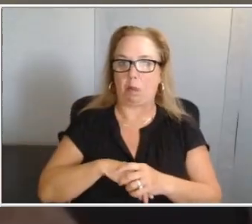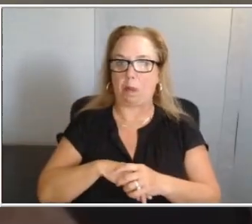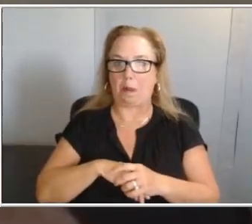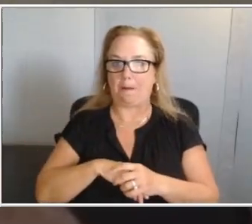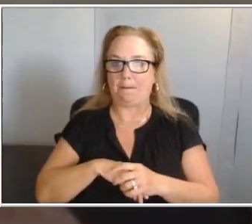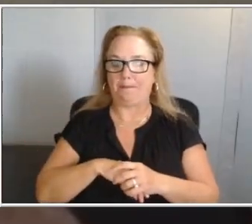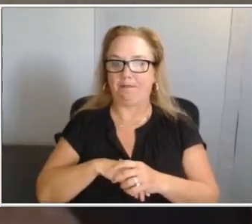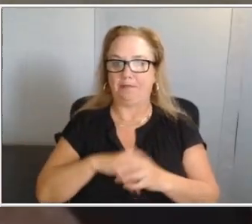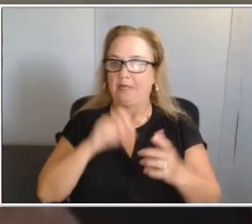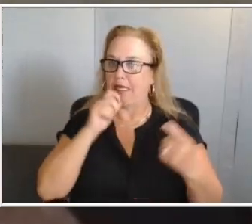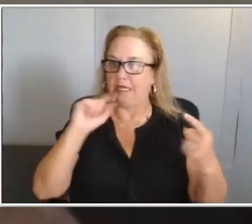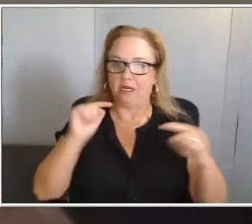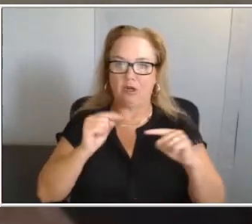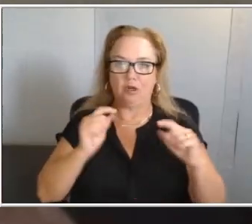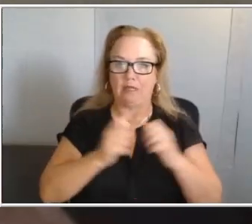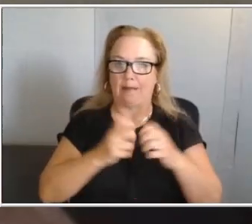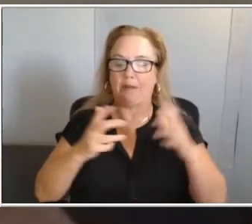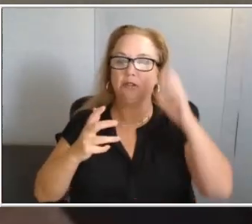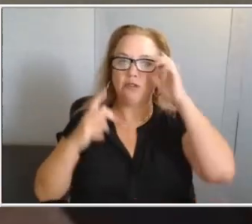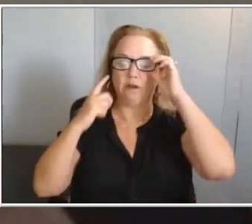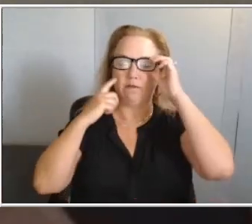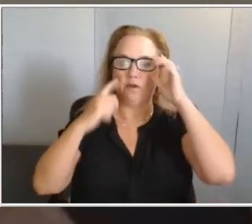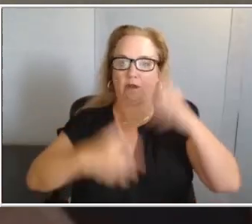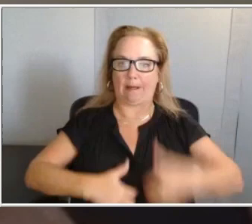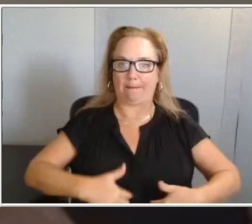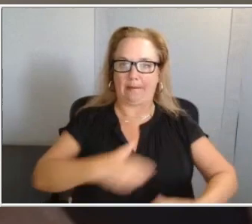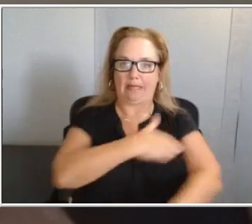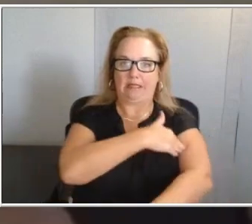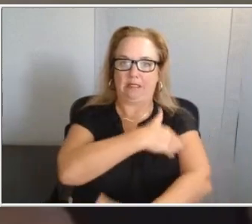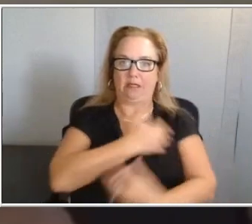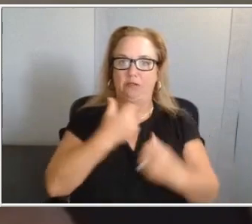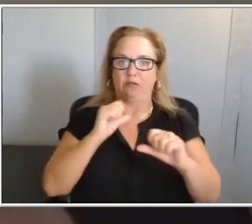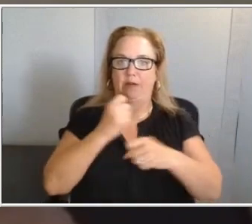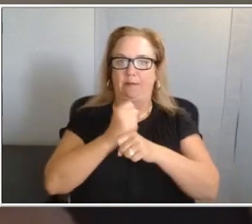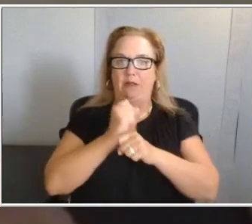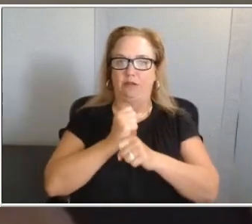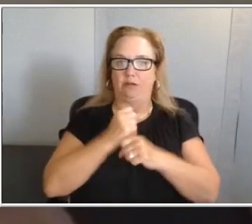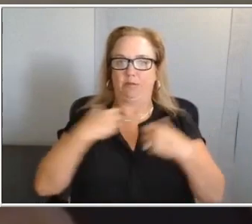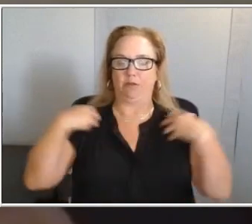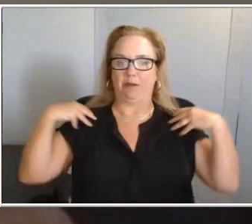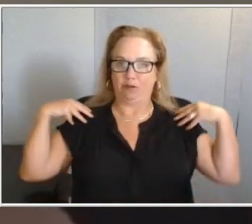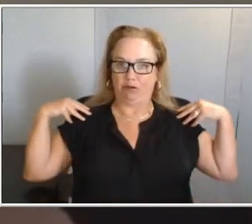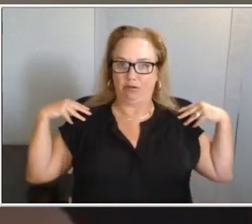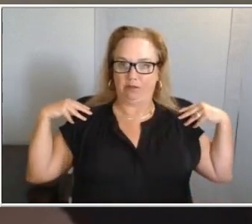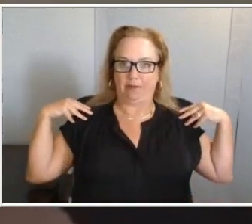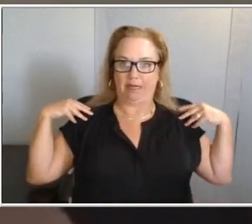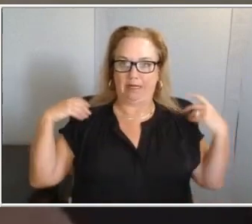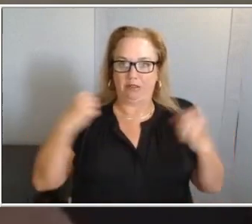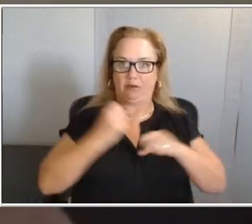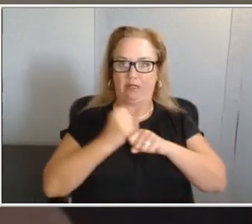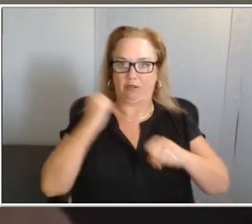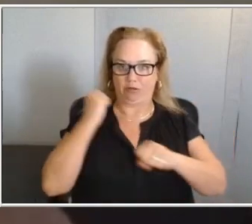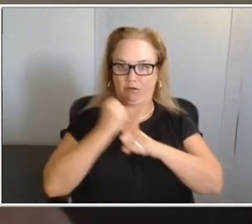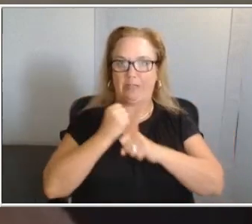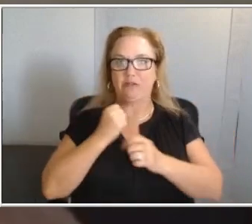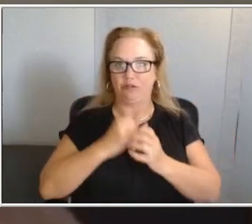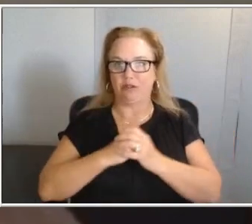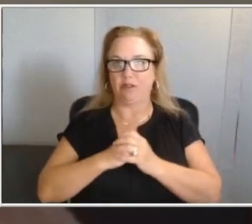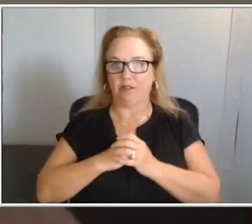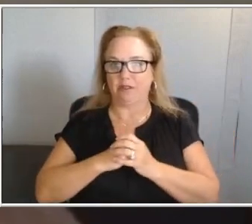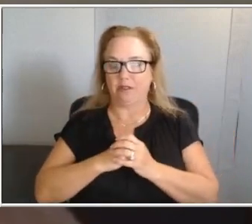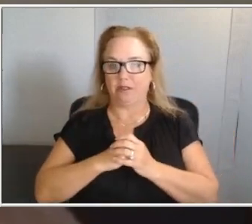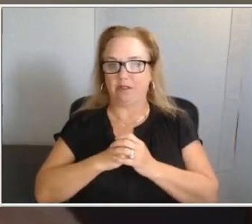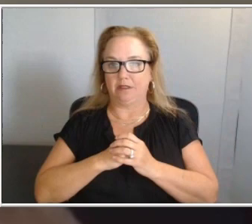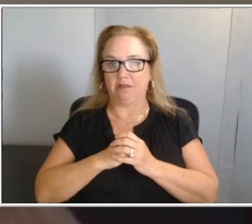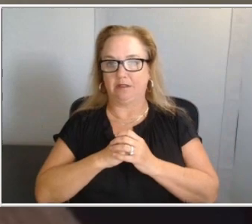Mine didn't hurt much as far as muscles. I just try to make sure I pull my shoulders back and kind of stretch everything.